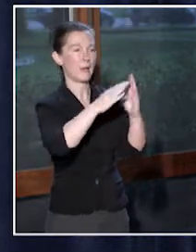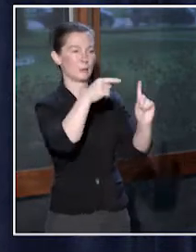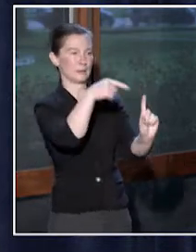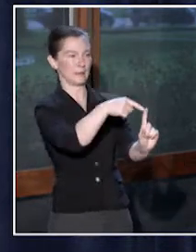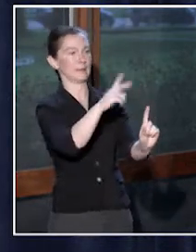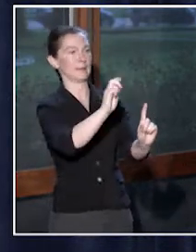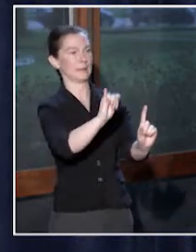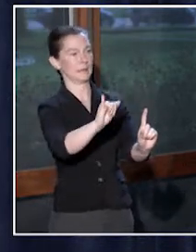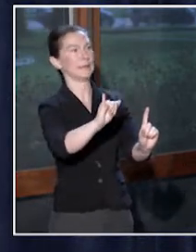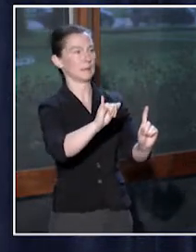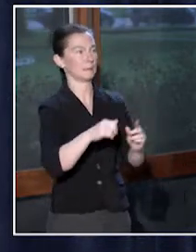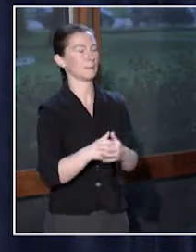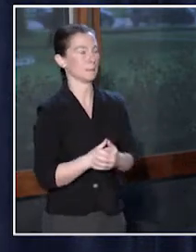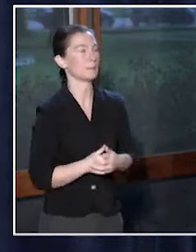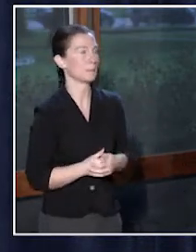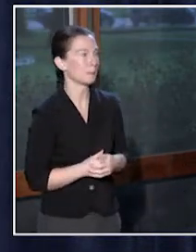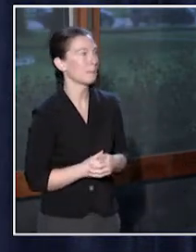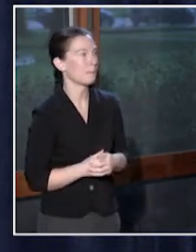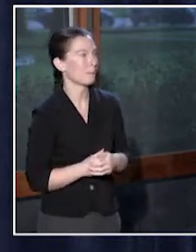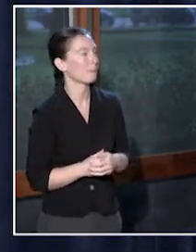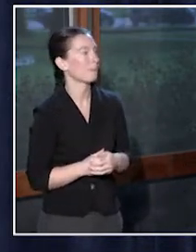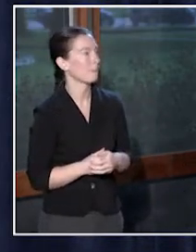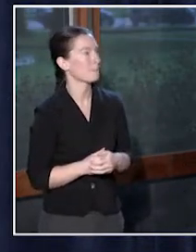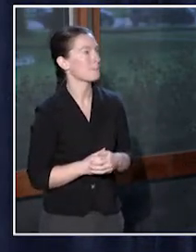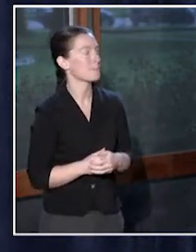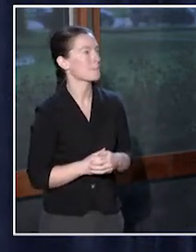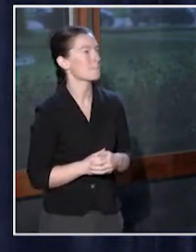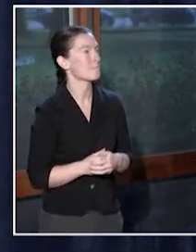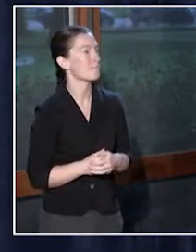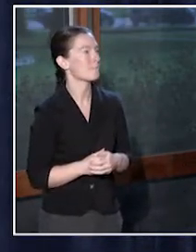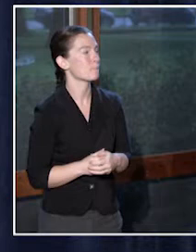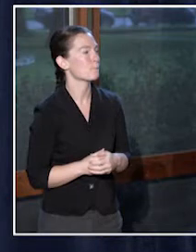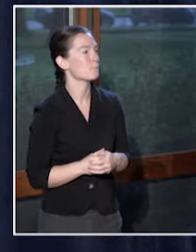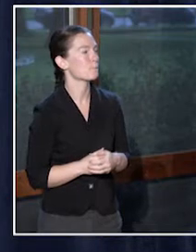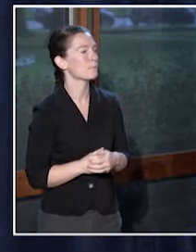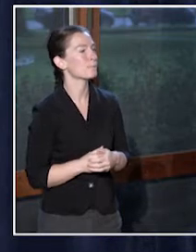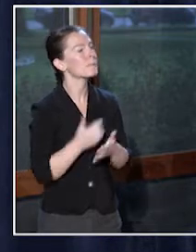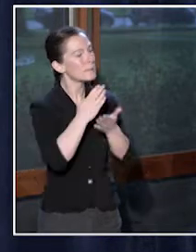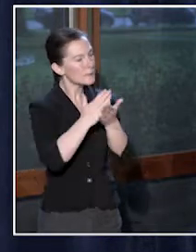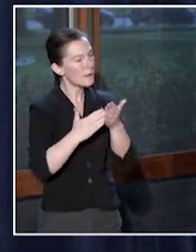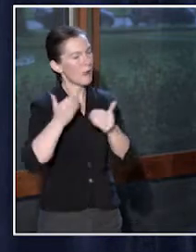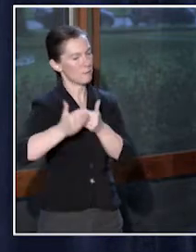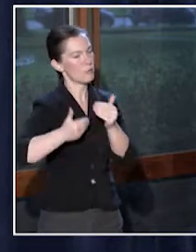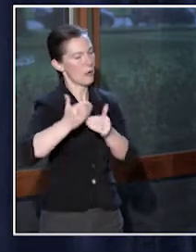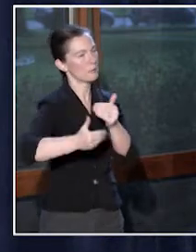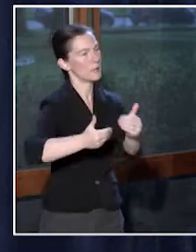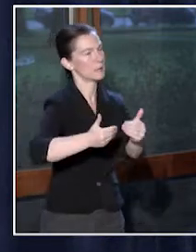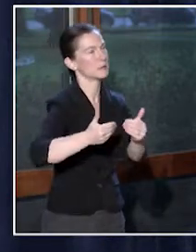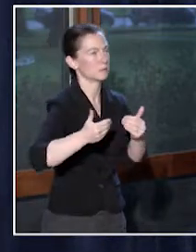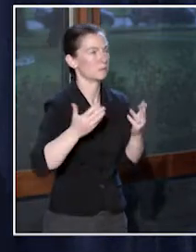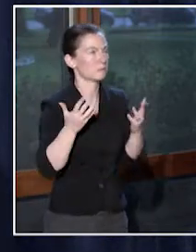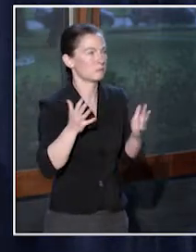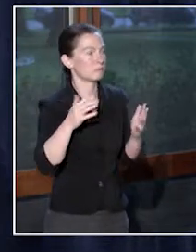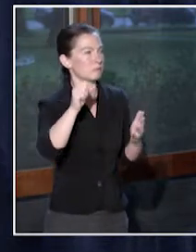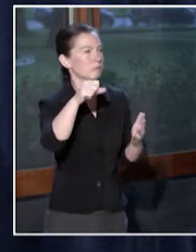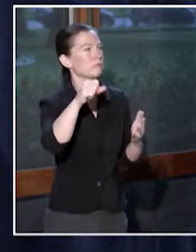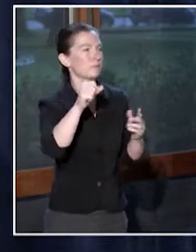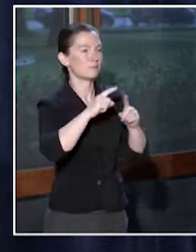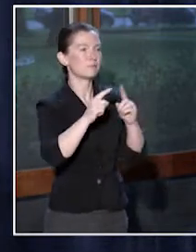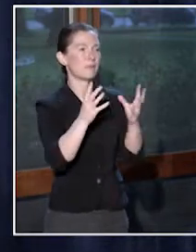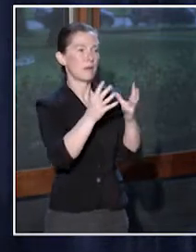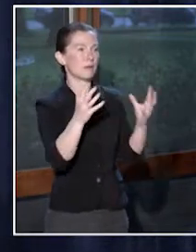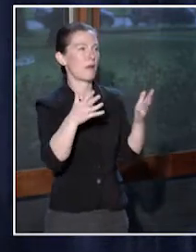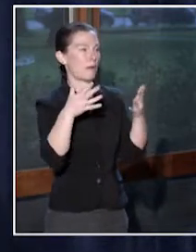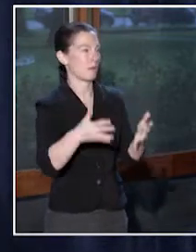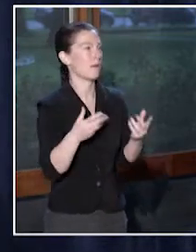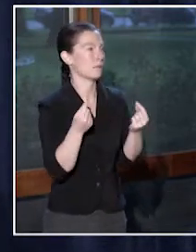Quote, "We've come some of the way, not near all of it. There's much yet to do." Those